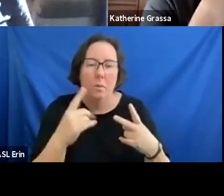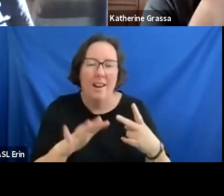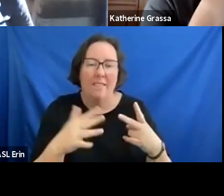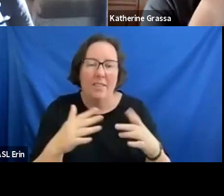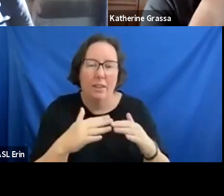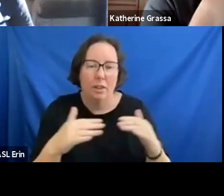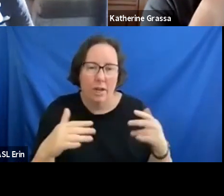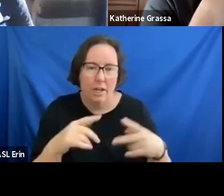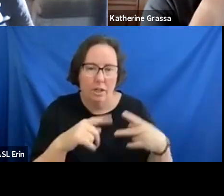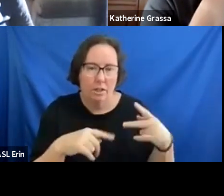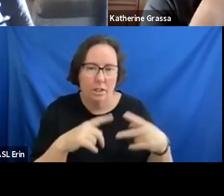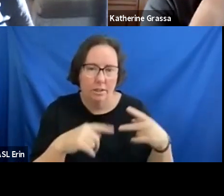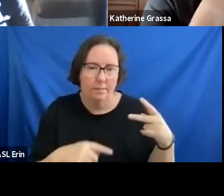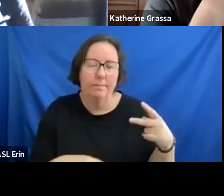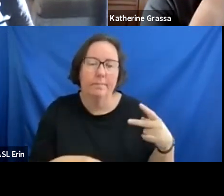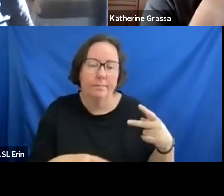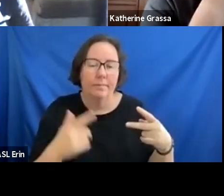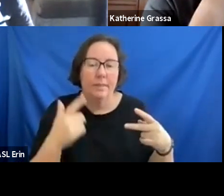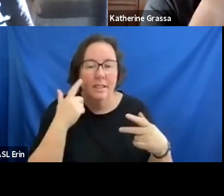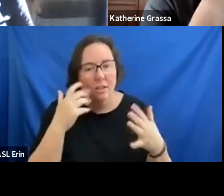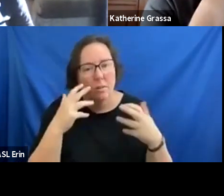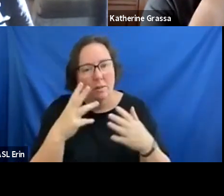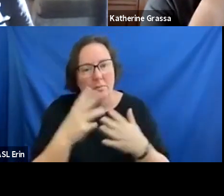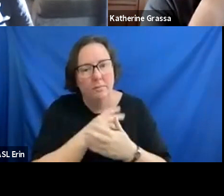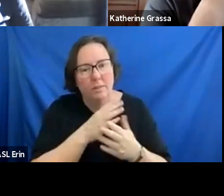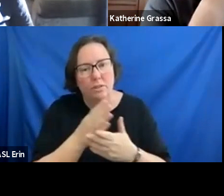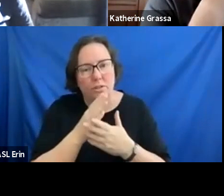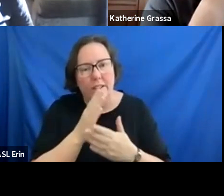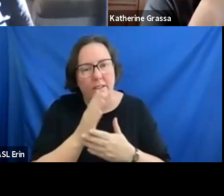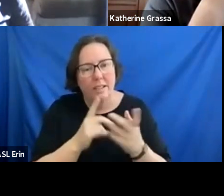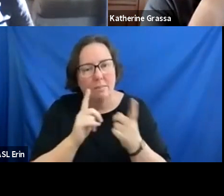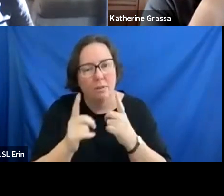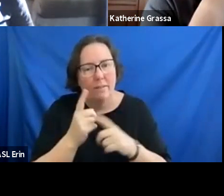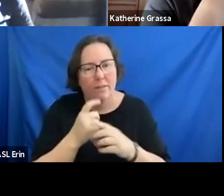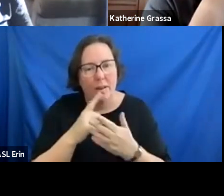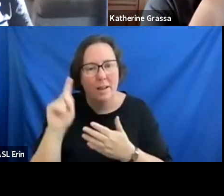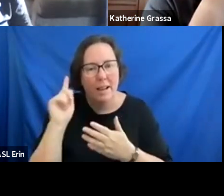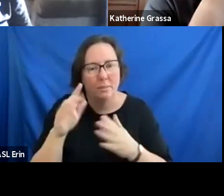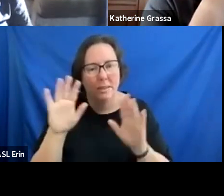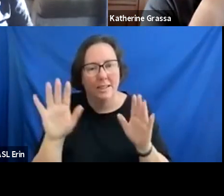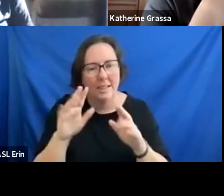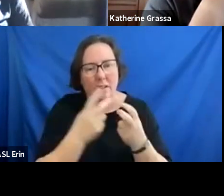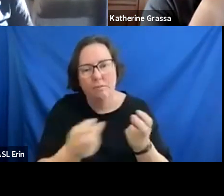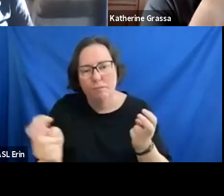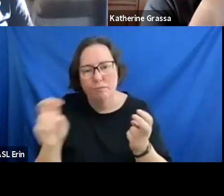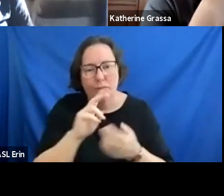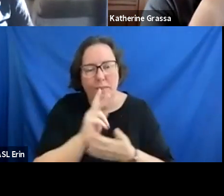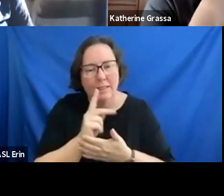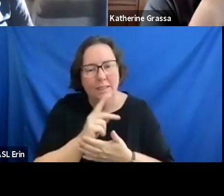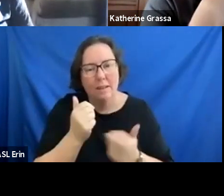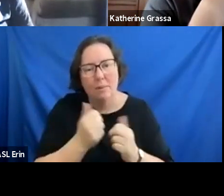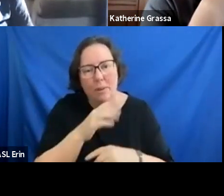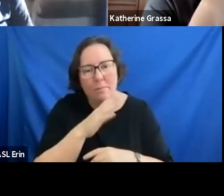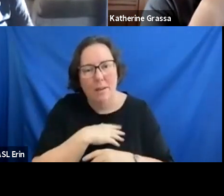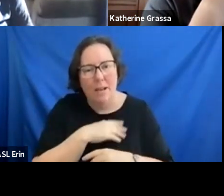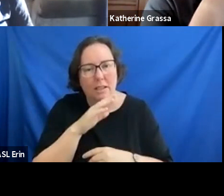grader. I just want to share some conversation last Sunday on the kitchen table with my daughter. We were